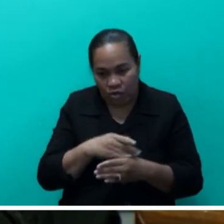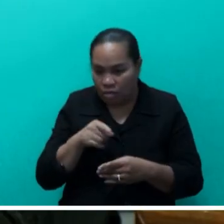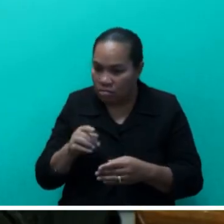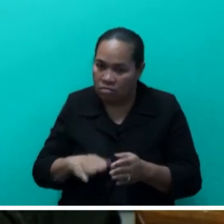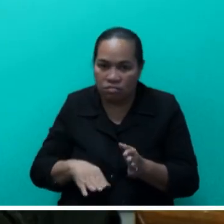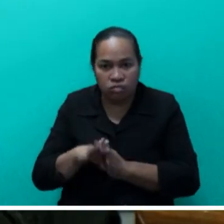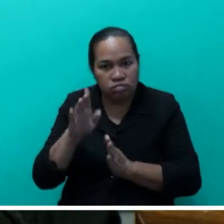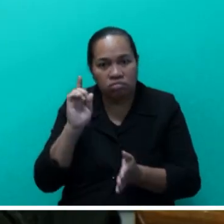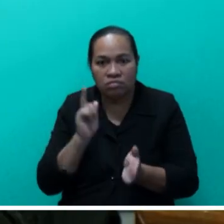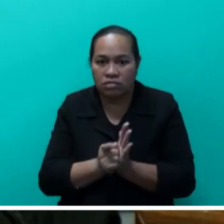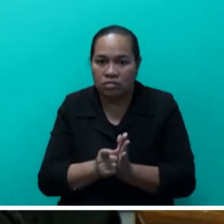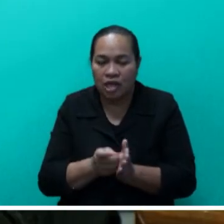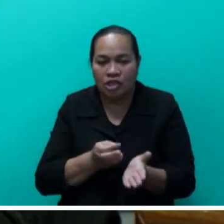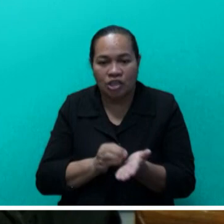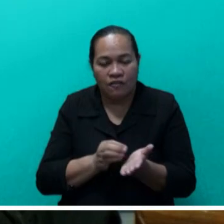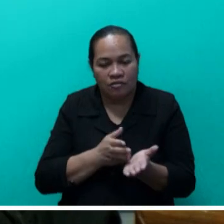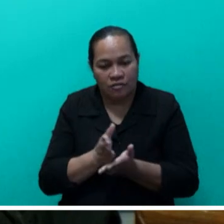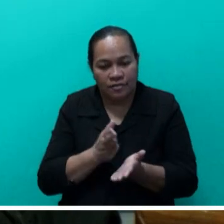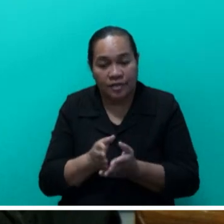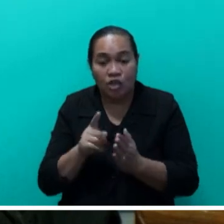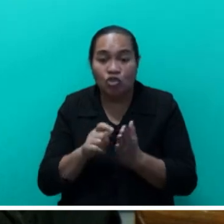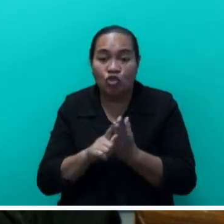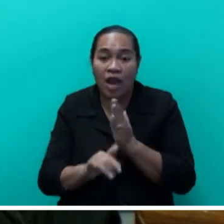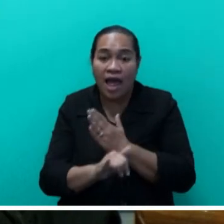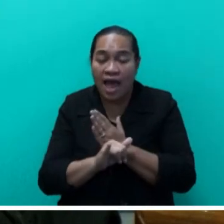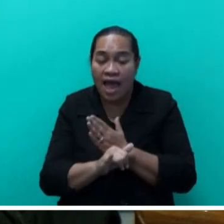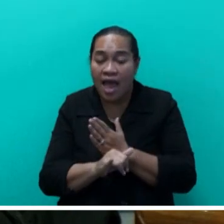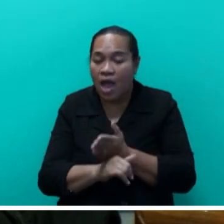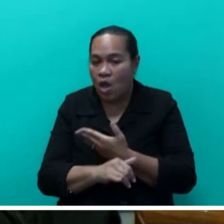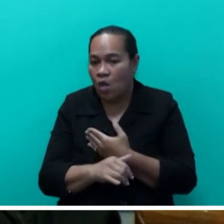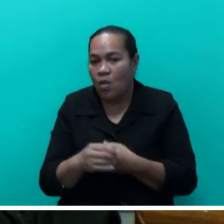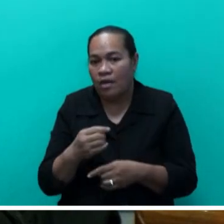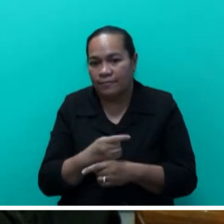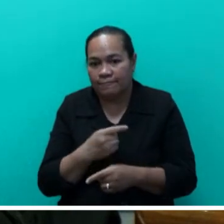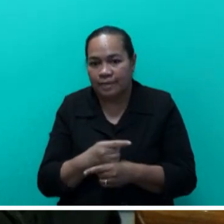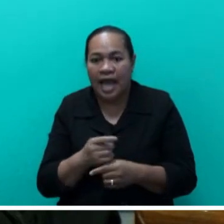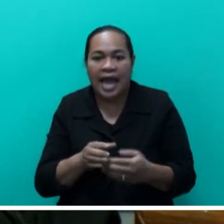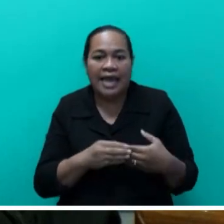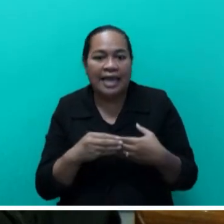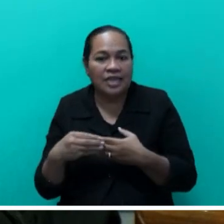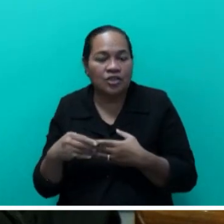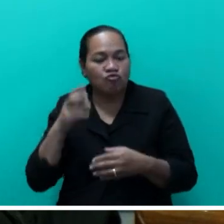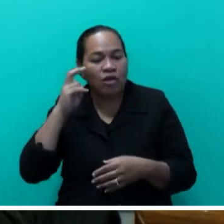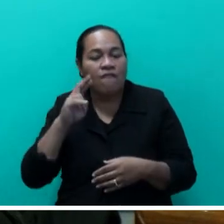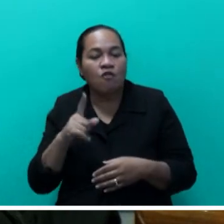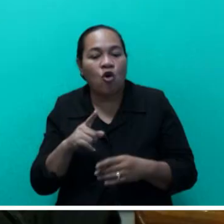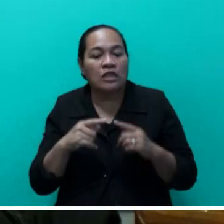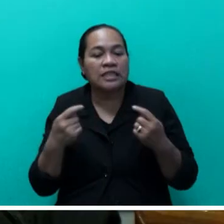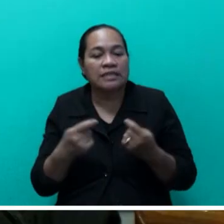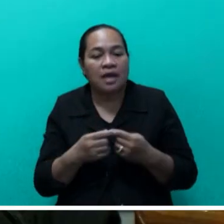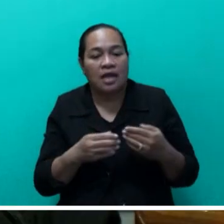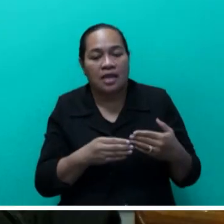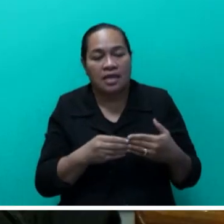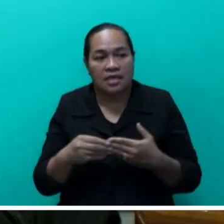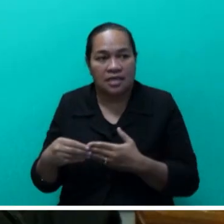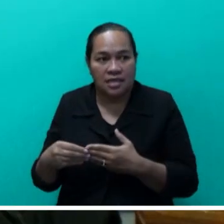service delivery. In July, we conducted a 2-day in-house training and leadership training for our team leaders, emphasizing the internal